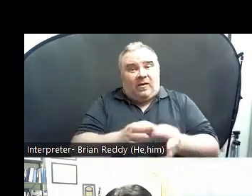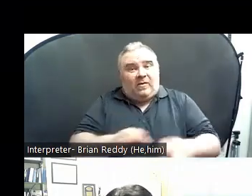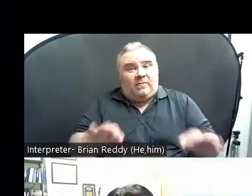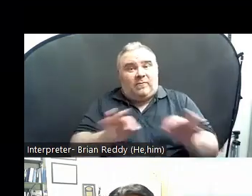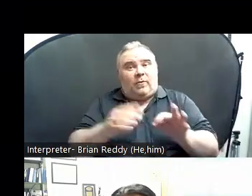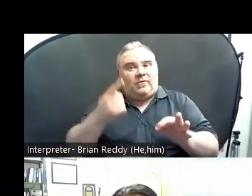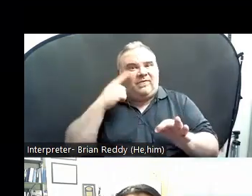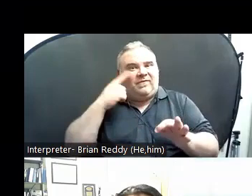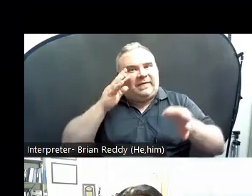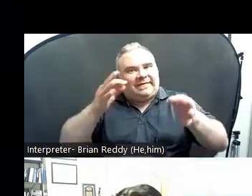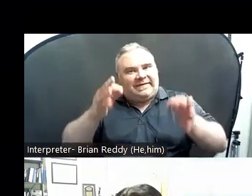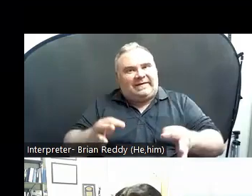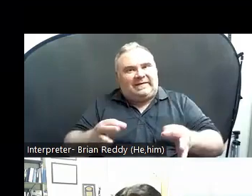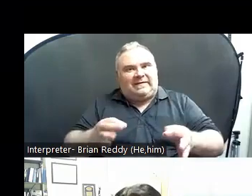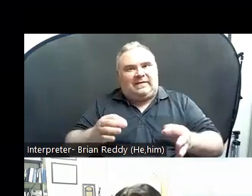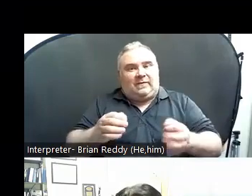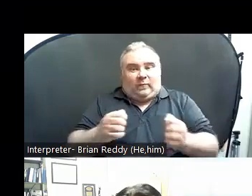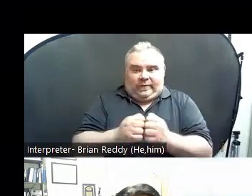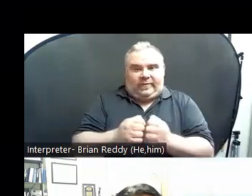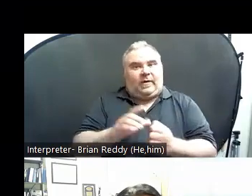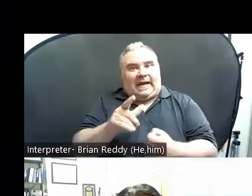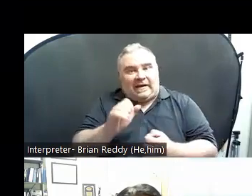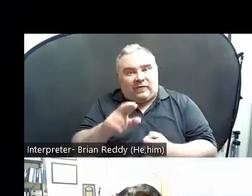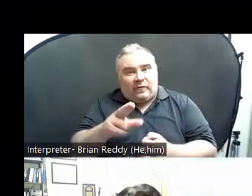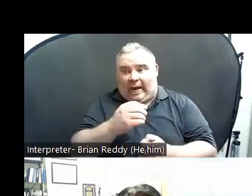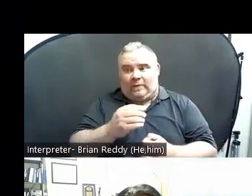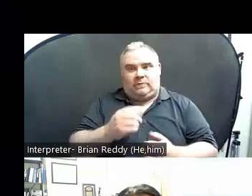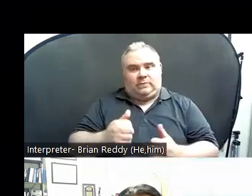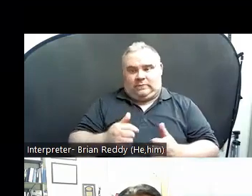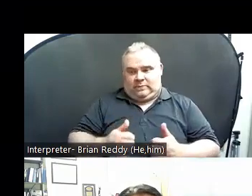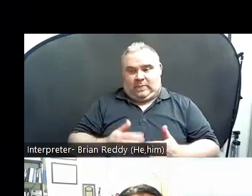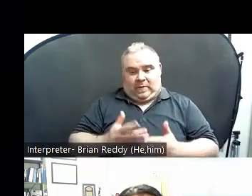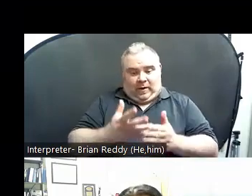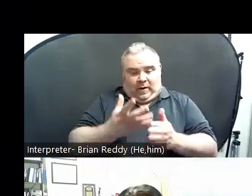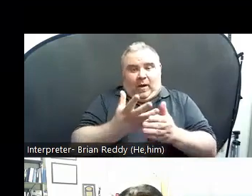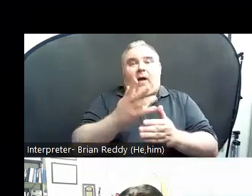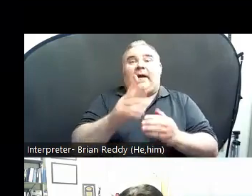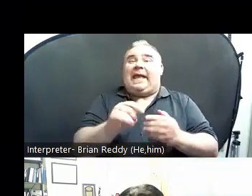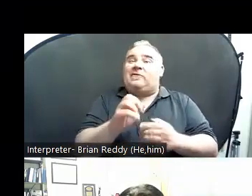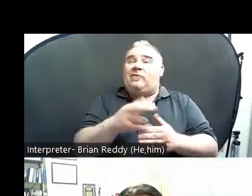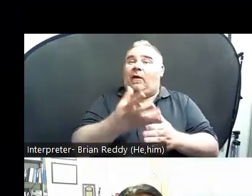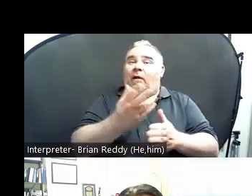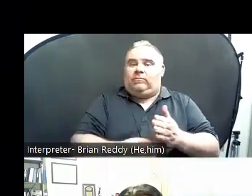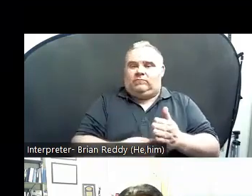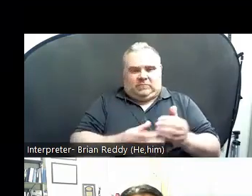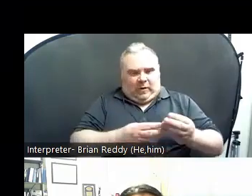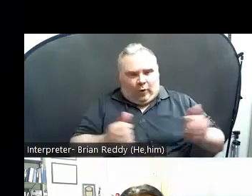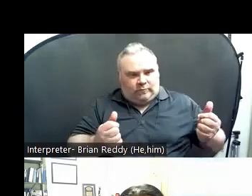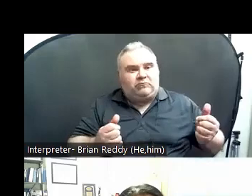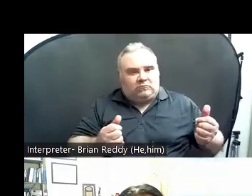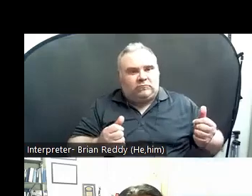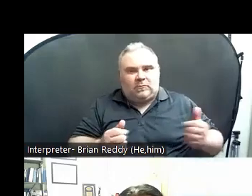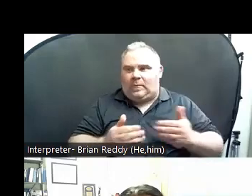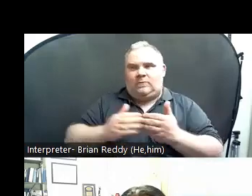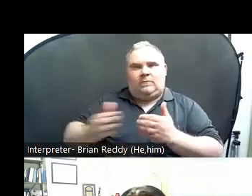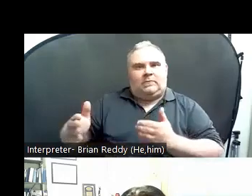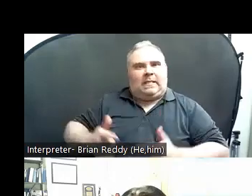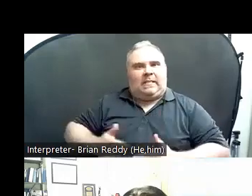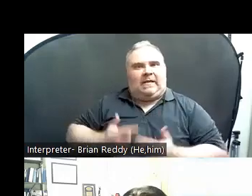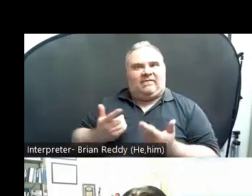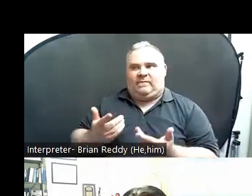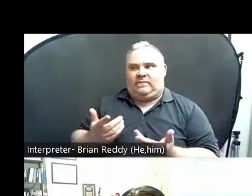from cancer and in cancer survivorship, because it affects the overall quality of life that patients have.